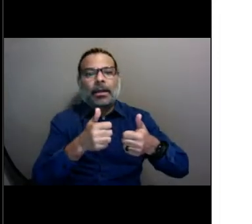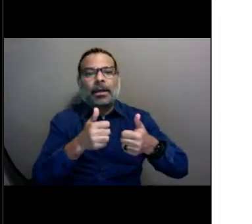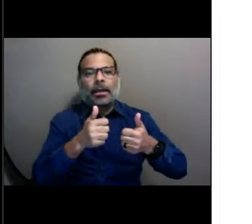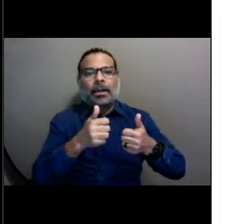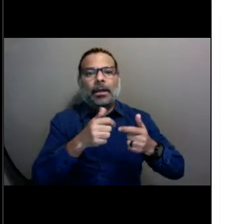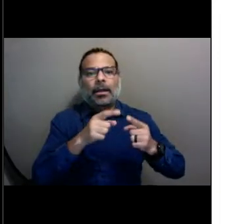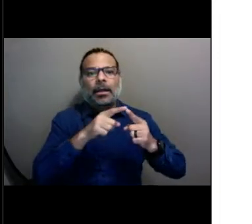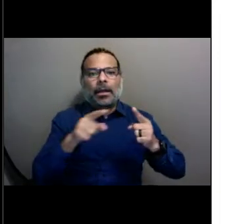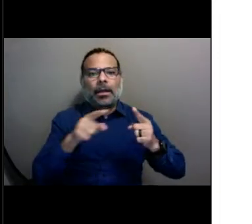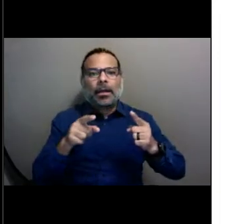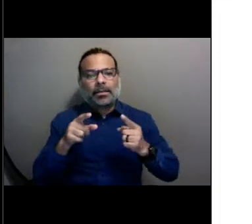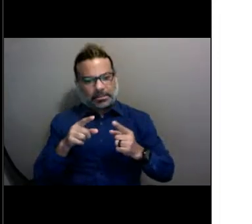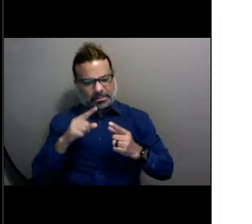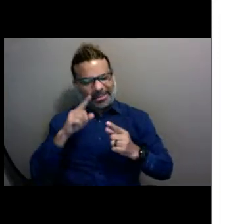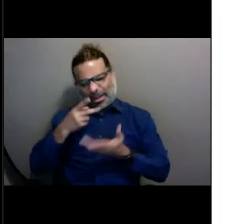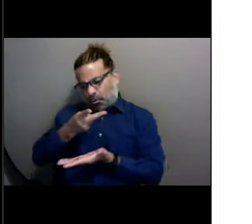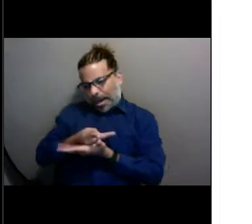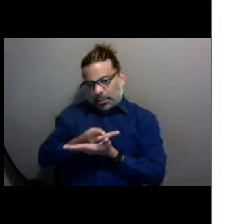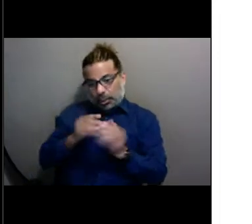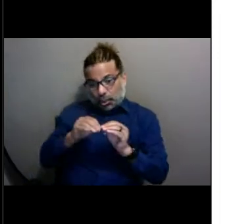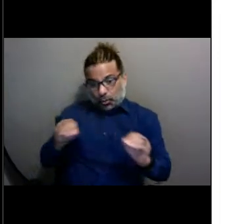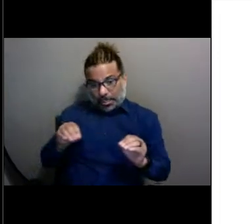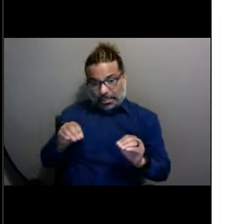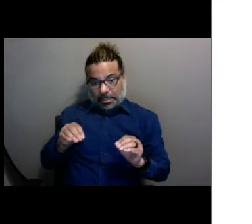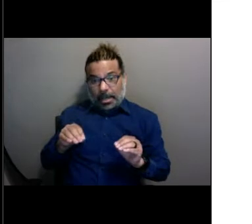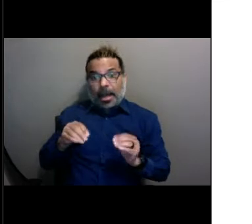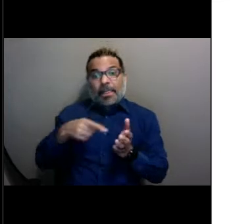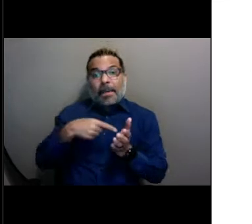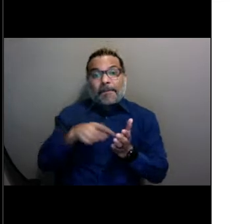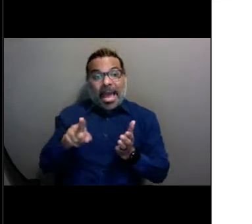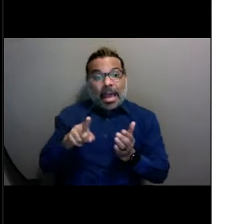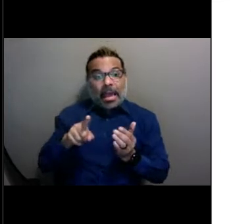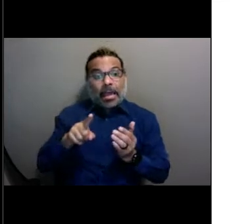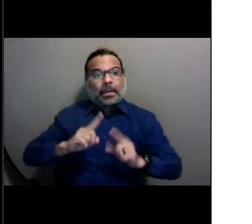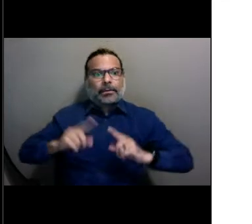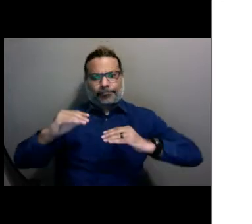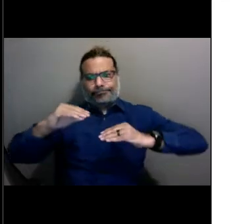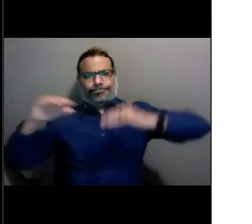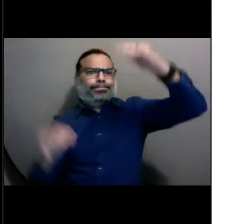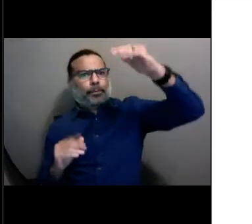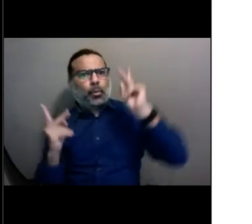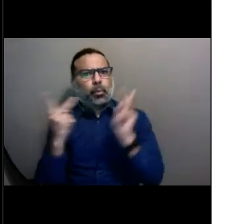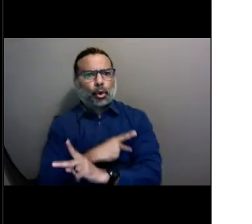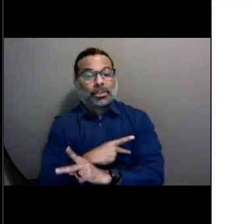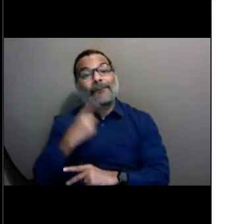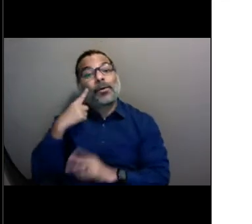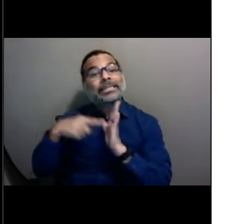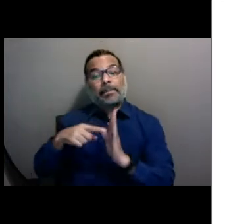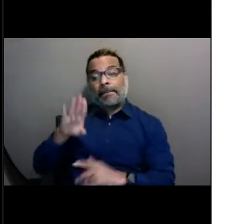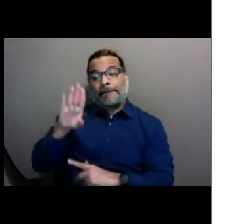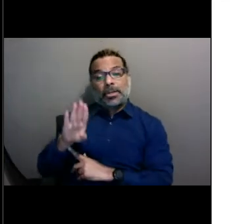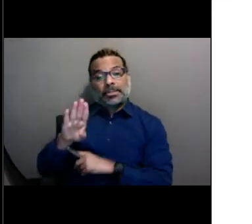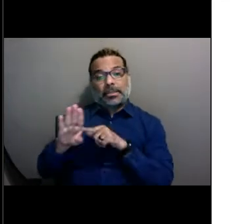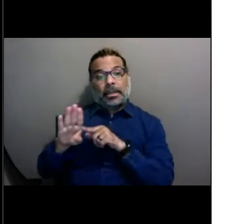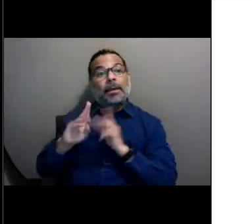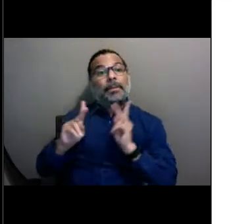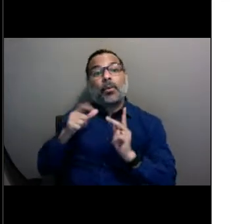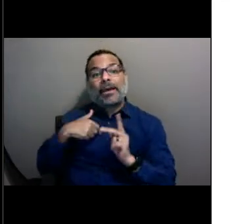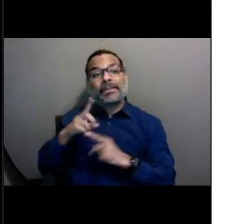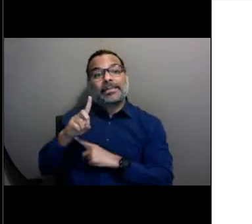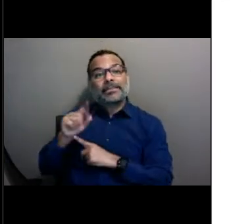to the graduate degrees section, the pay gap significantly widens. In Boston, for example, people with disabilities